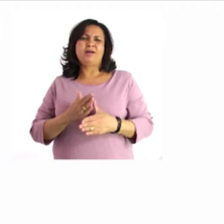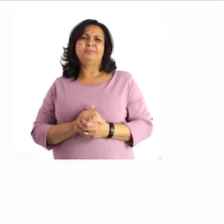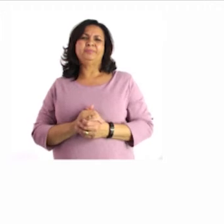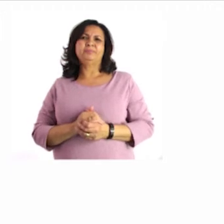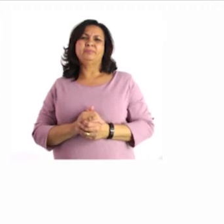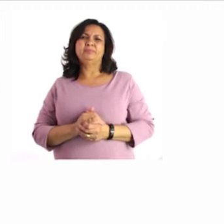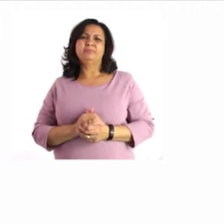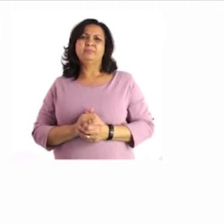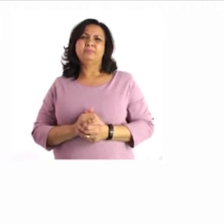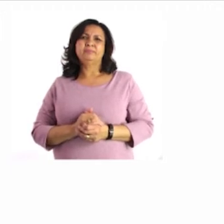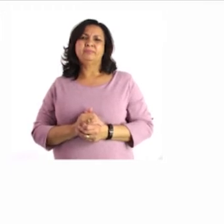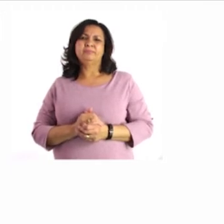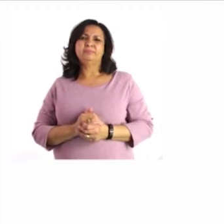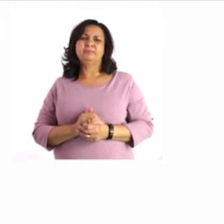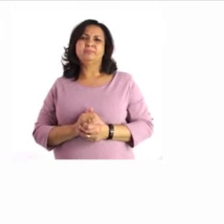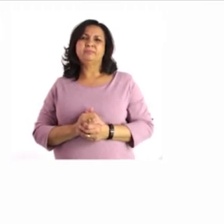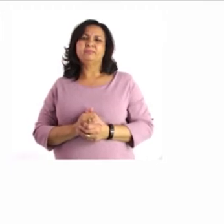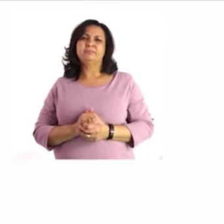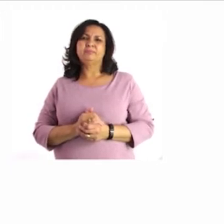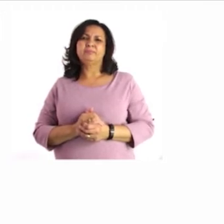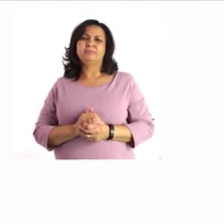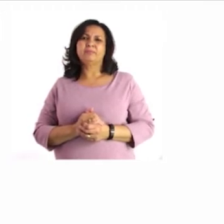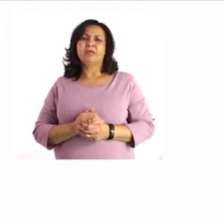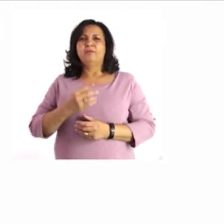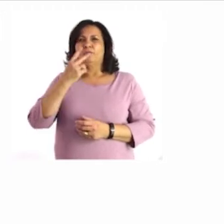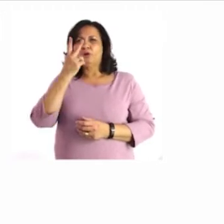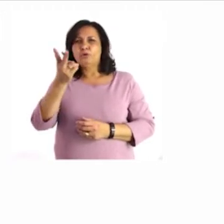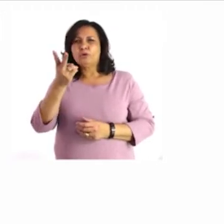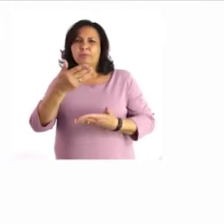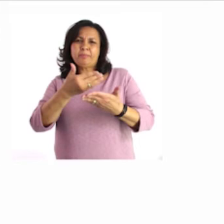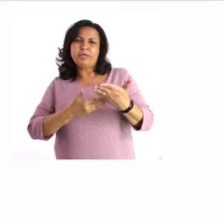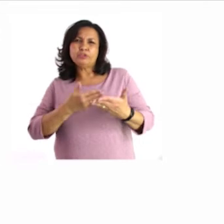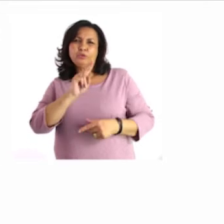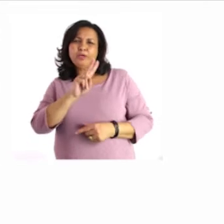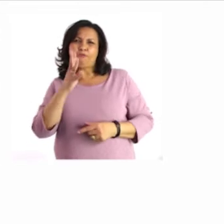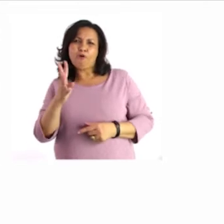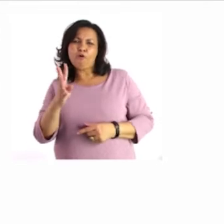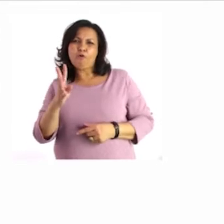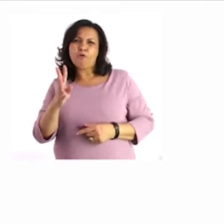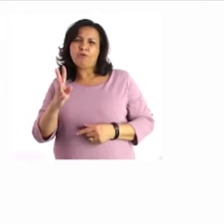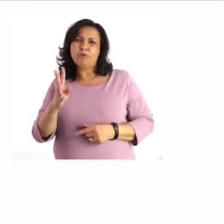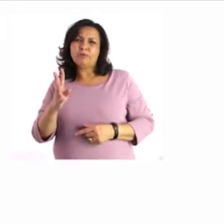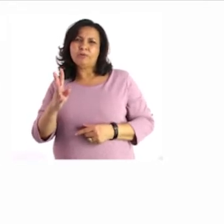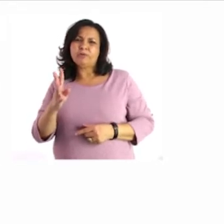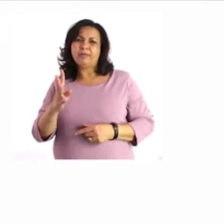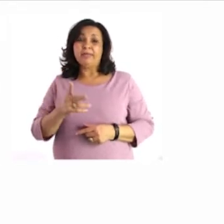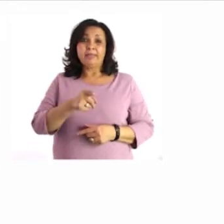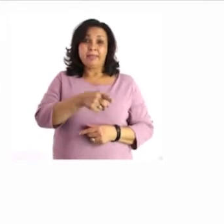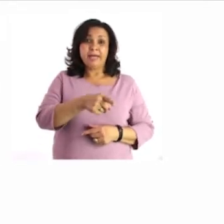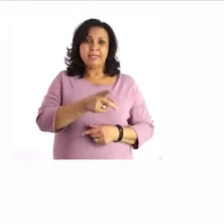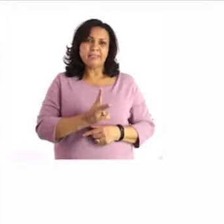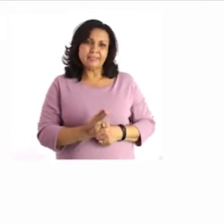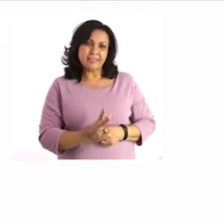an exercise that you may enjoy. Remember, if you look at the page on page 24, there's a scissor along